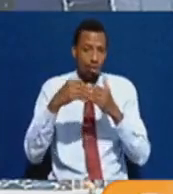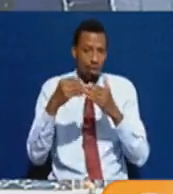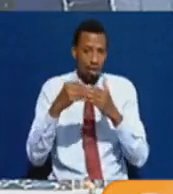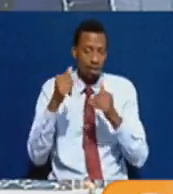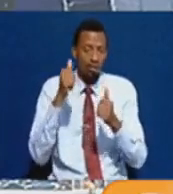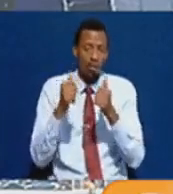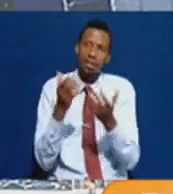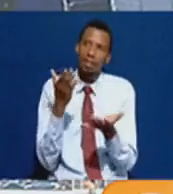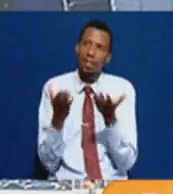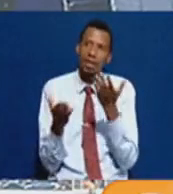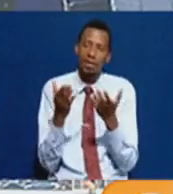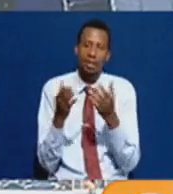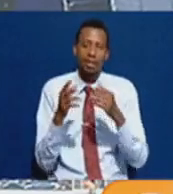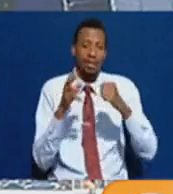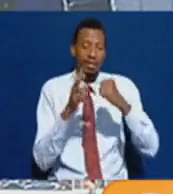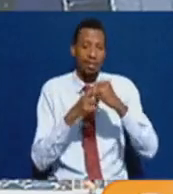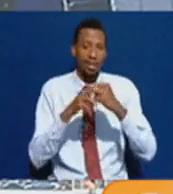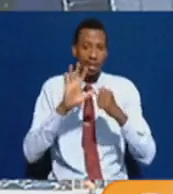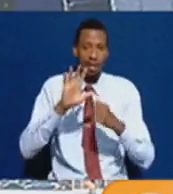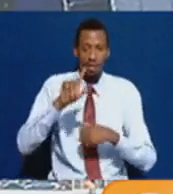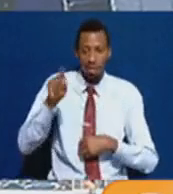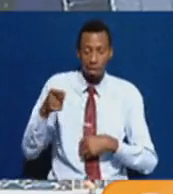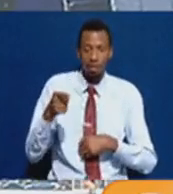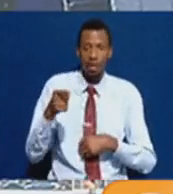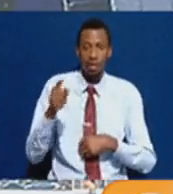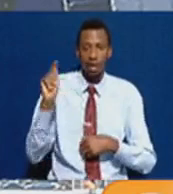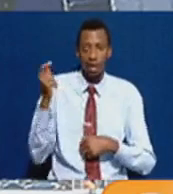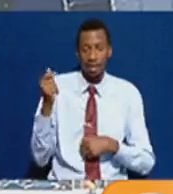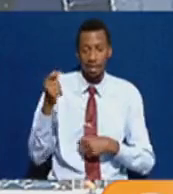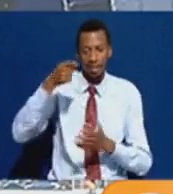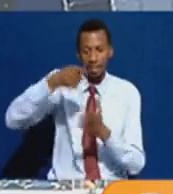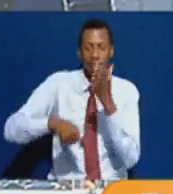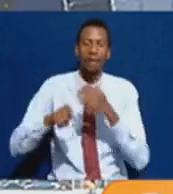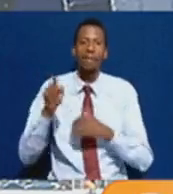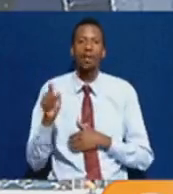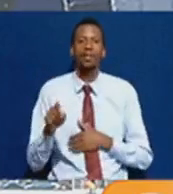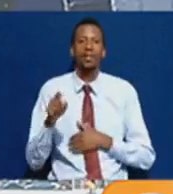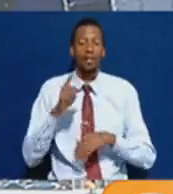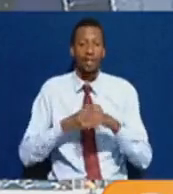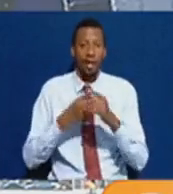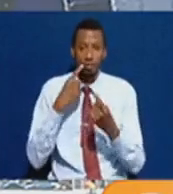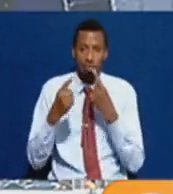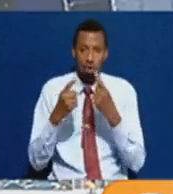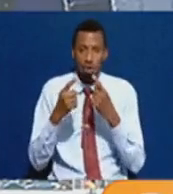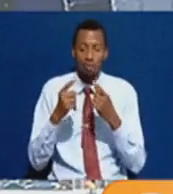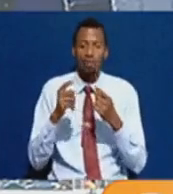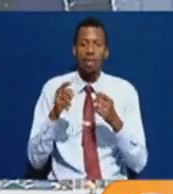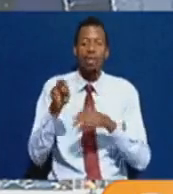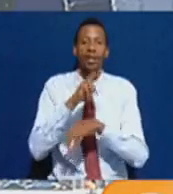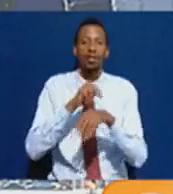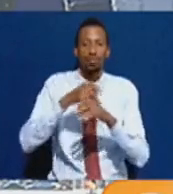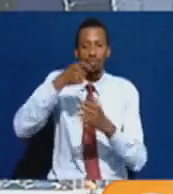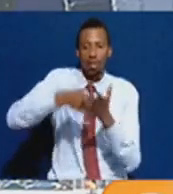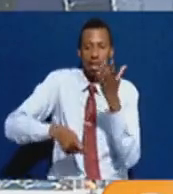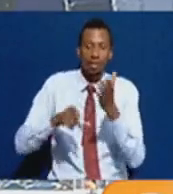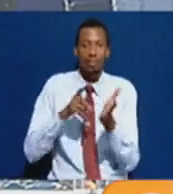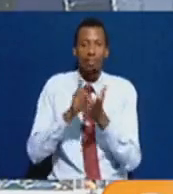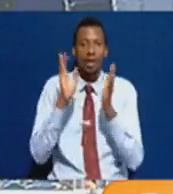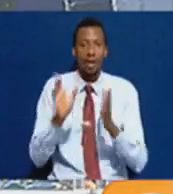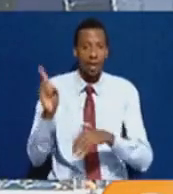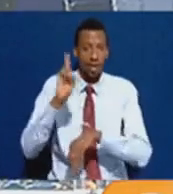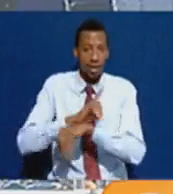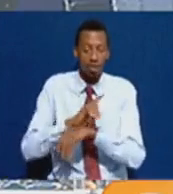equivalent of about 75,000 Kenya shillings. Speaking during an event to mark the National Taxpayers' Day, President Ruto also warned